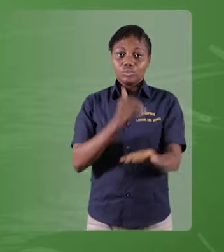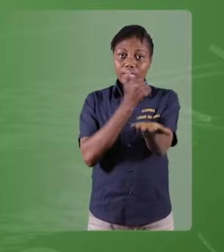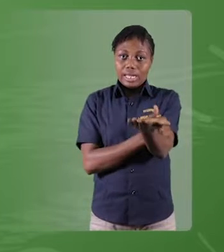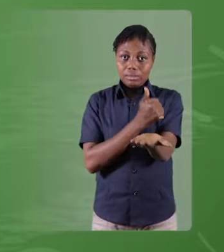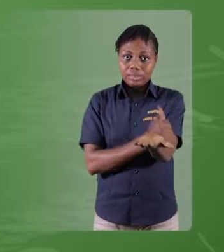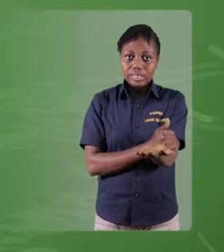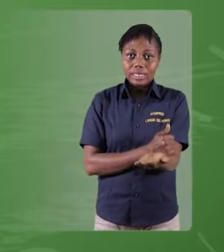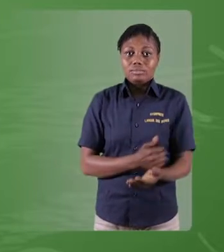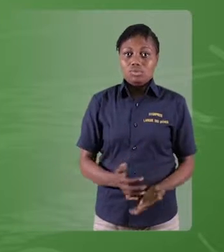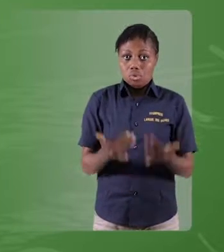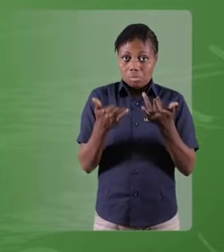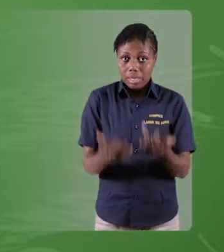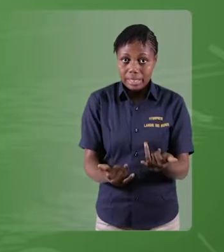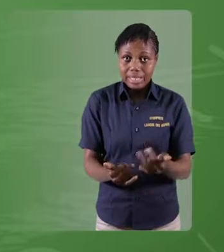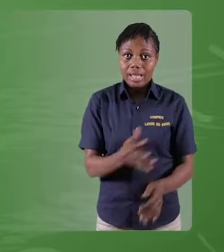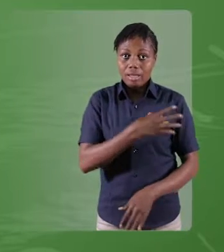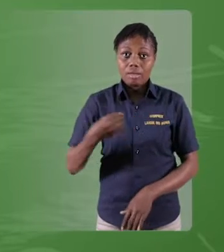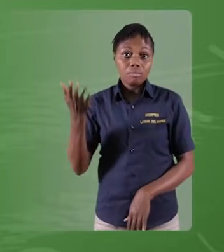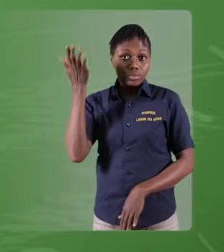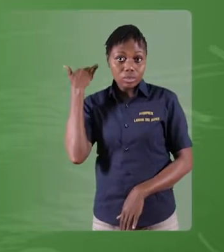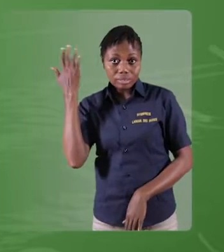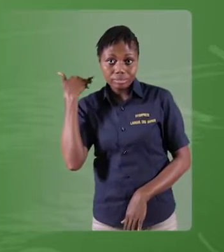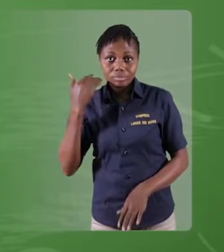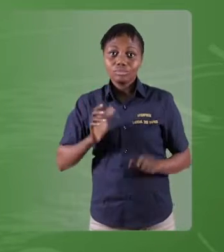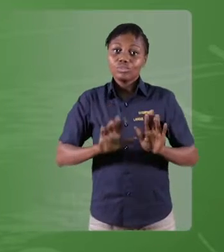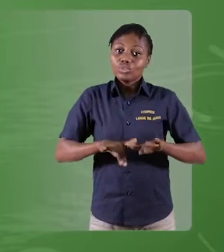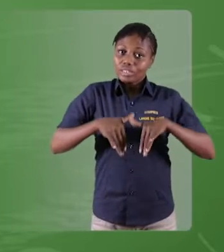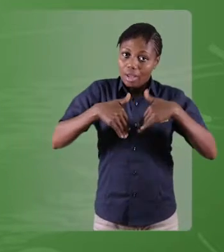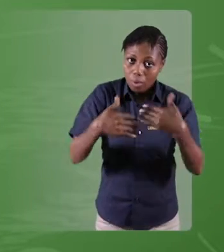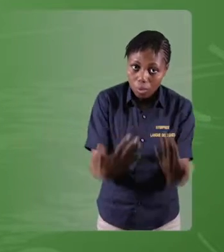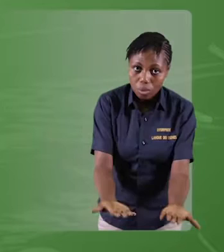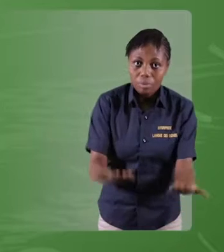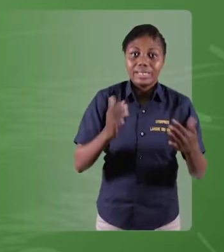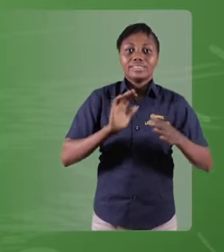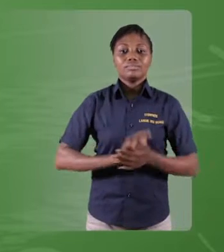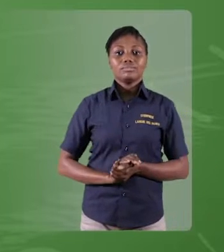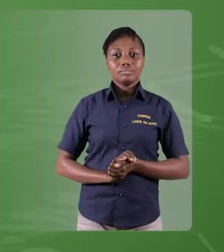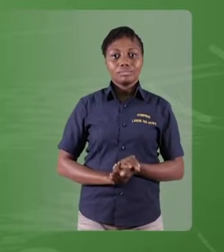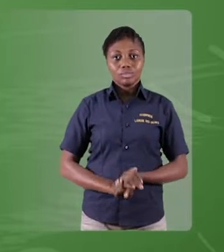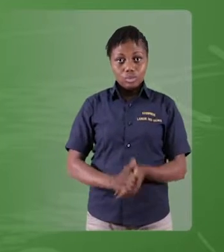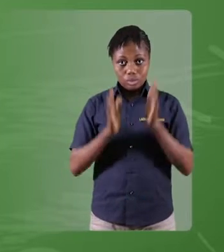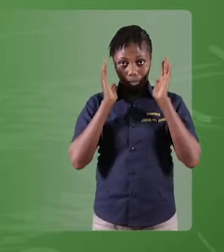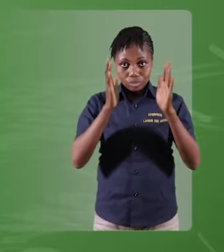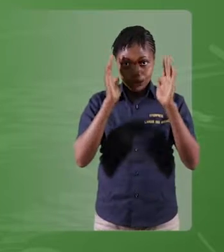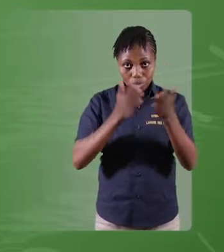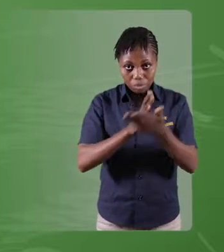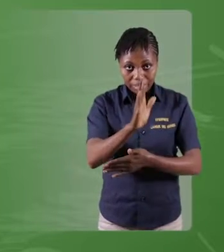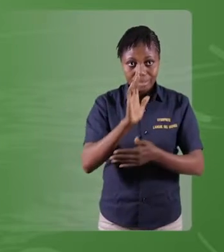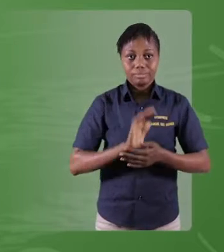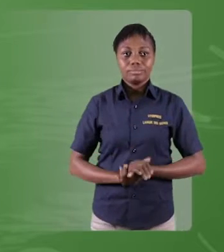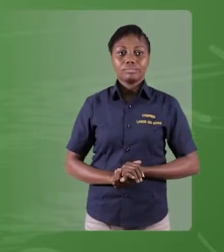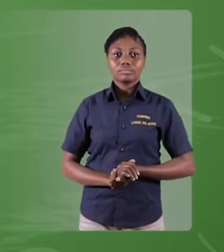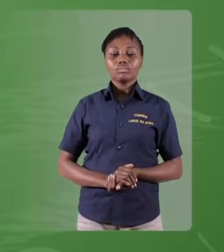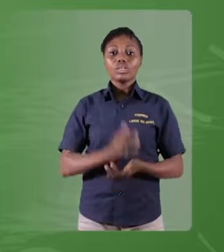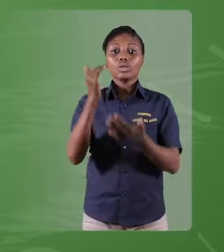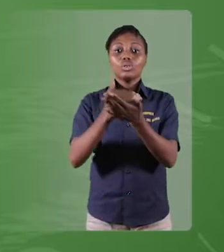particular lesson, we're going to describe Abidjan in the past and in the present. And